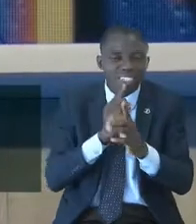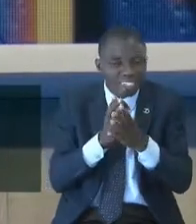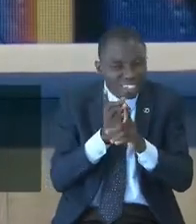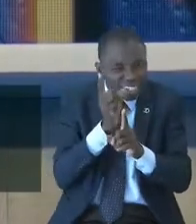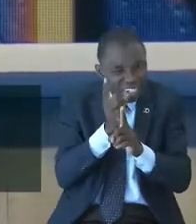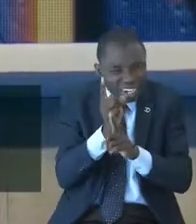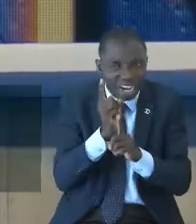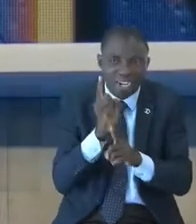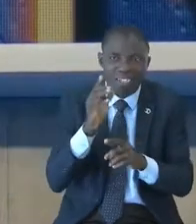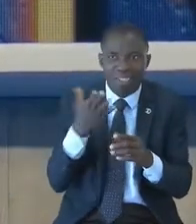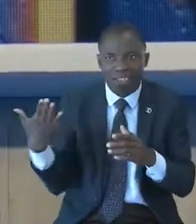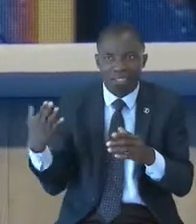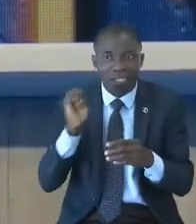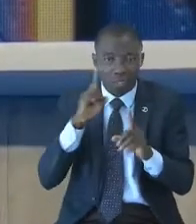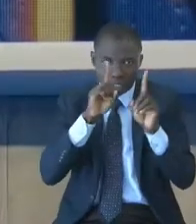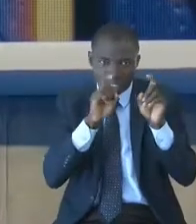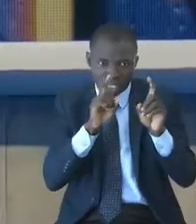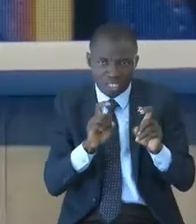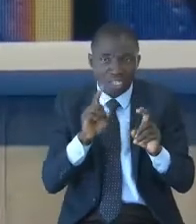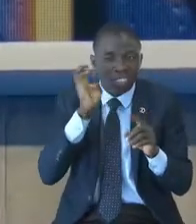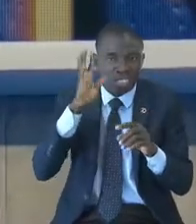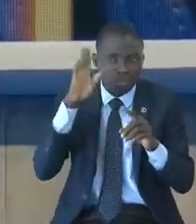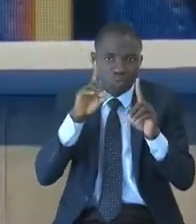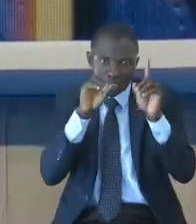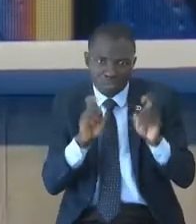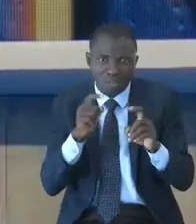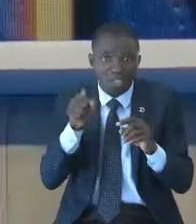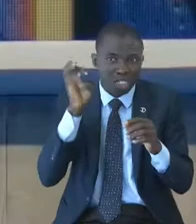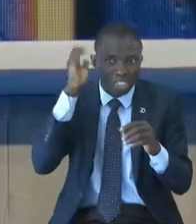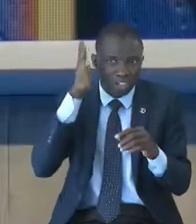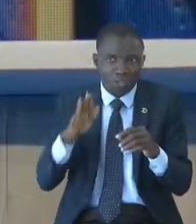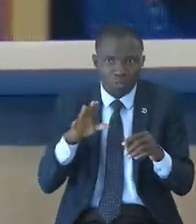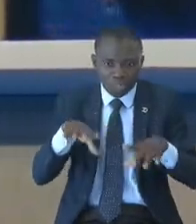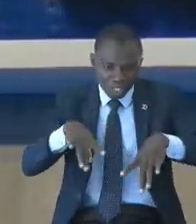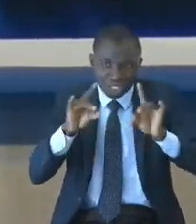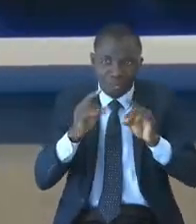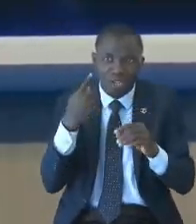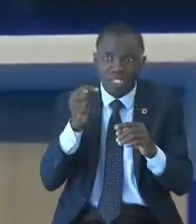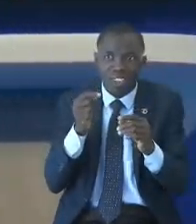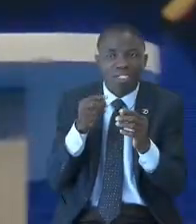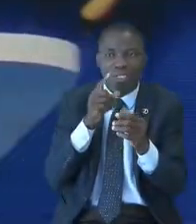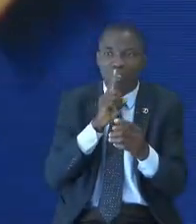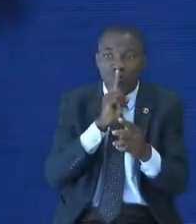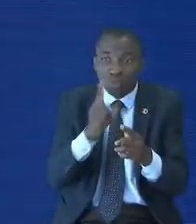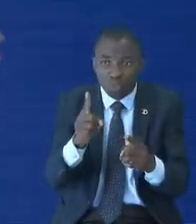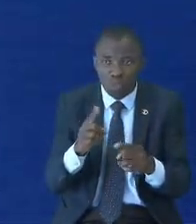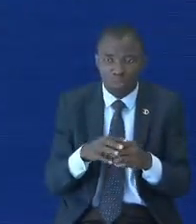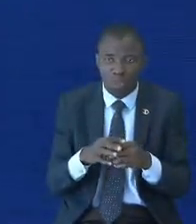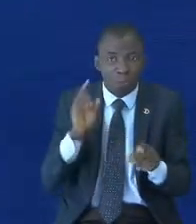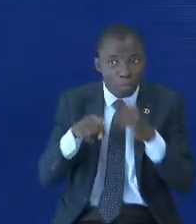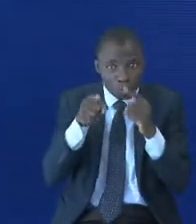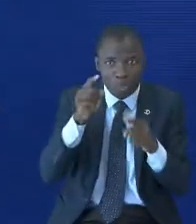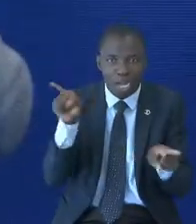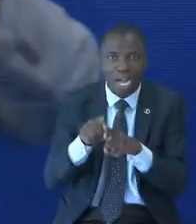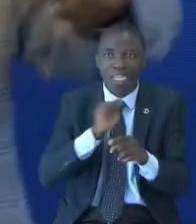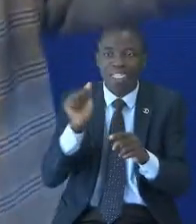He's going to test you anyway. He's not going to check up himself, and he's going to discover the truth. But you, as a seeker,